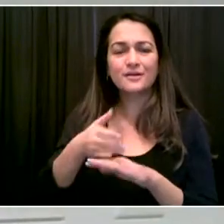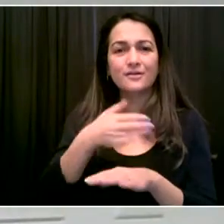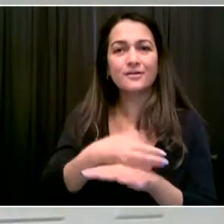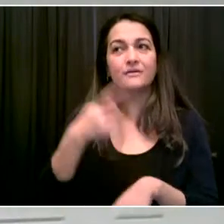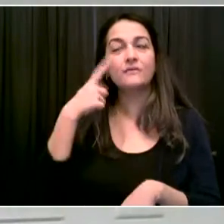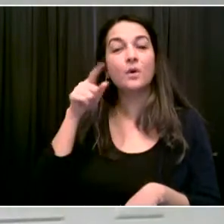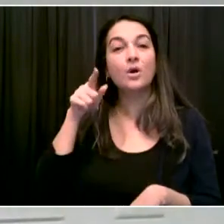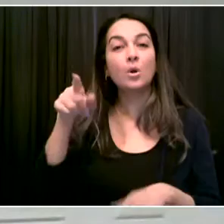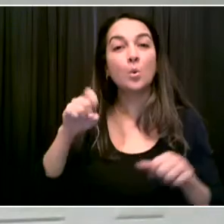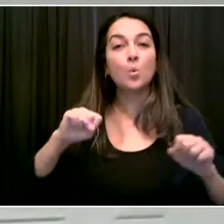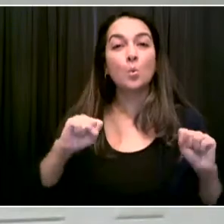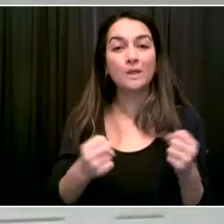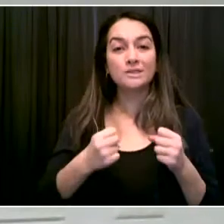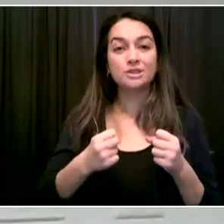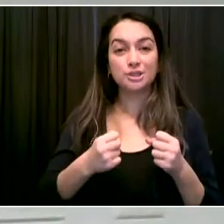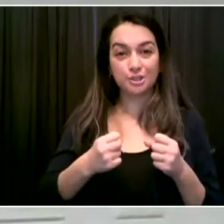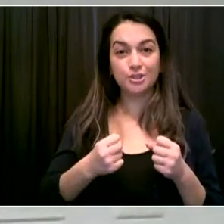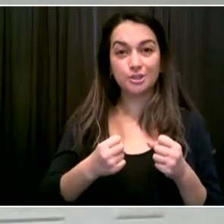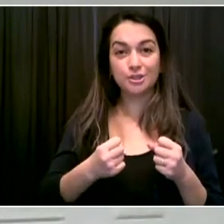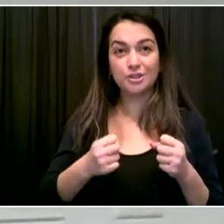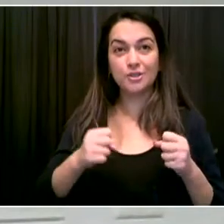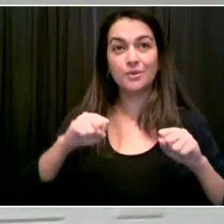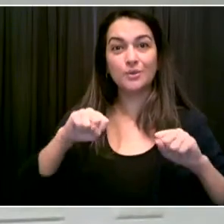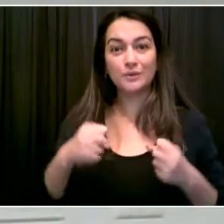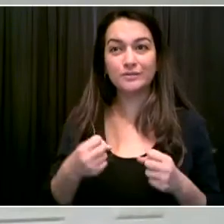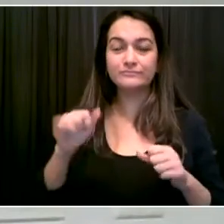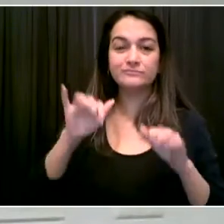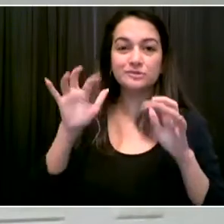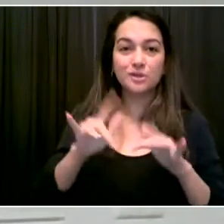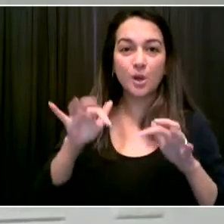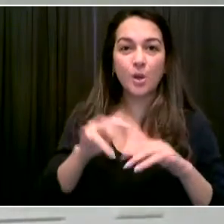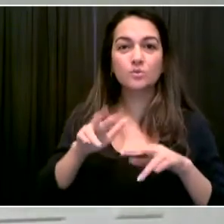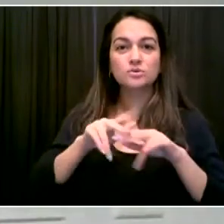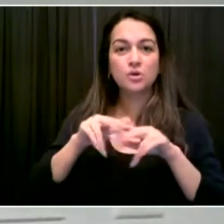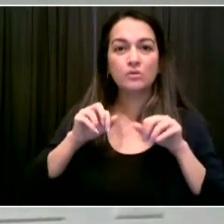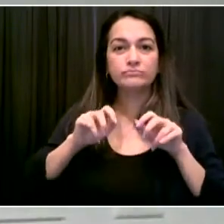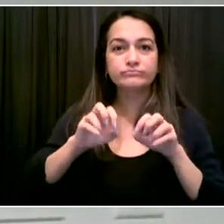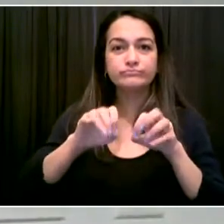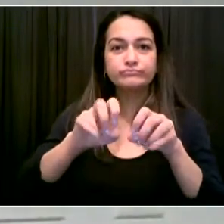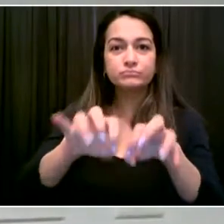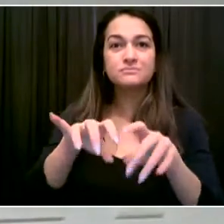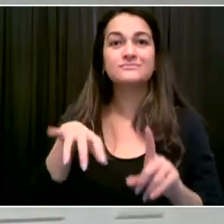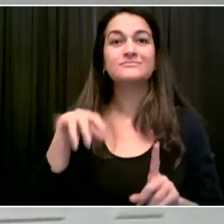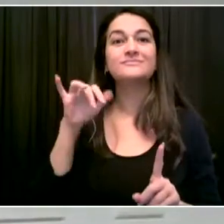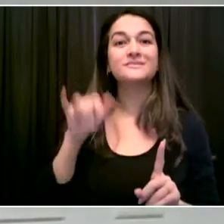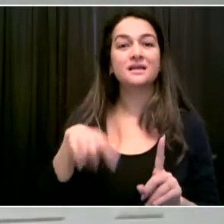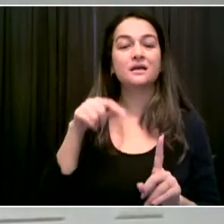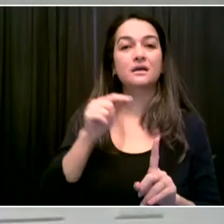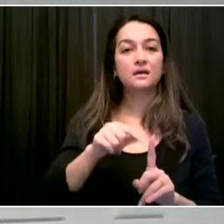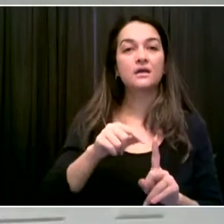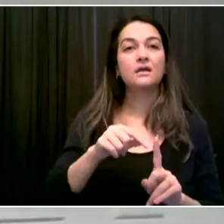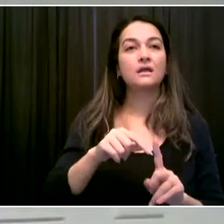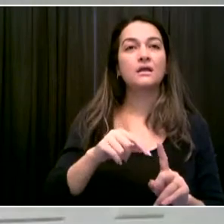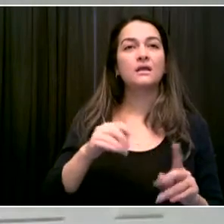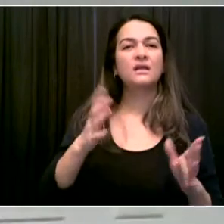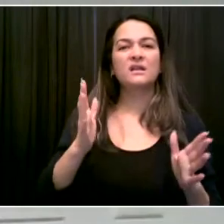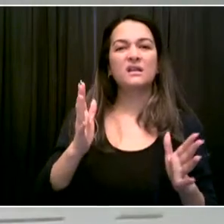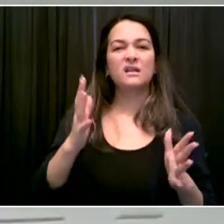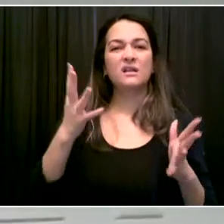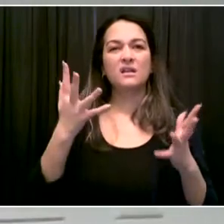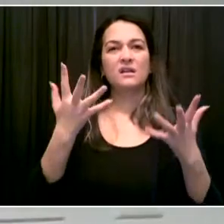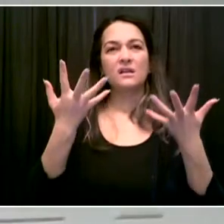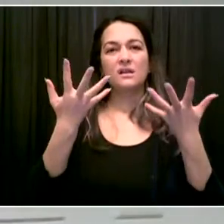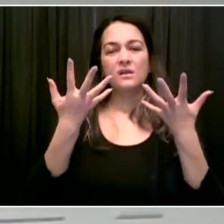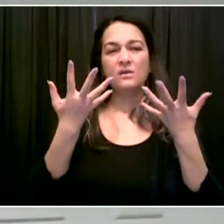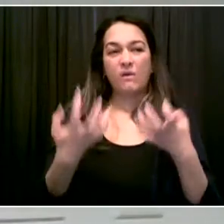water equal corrosion, you are able to create a situation where the structure can be safe